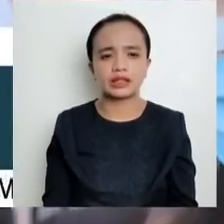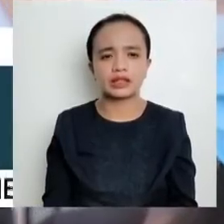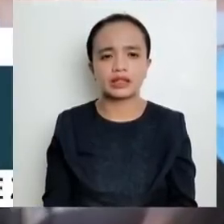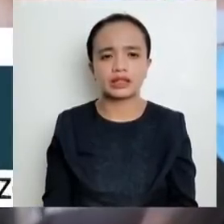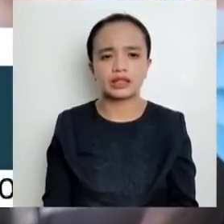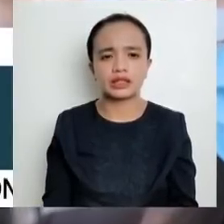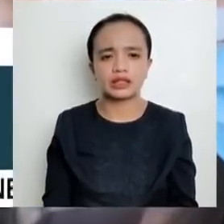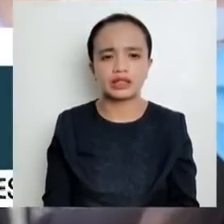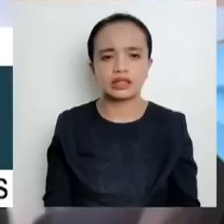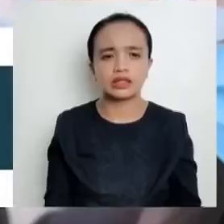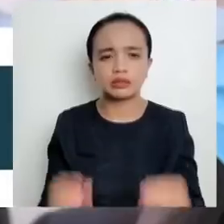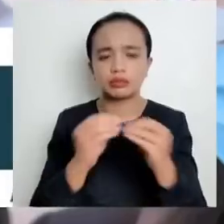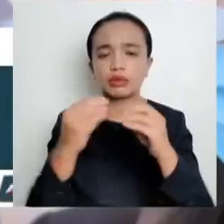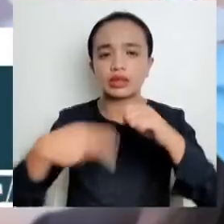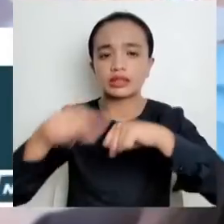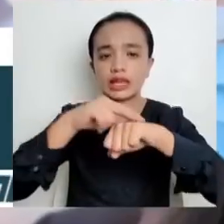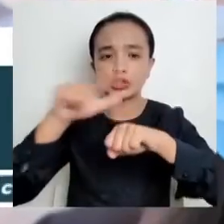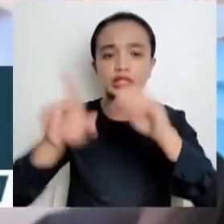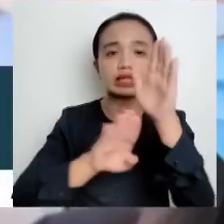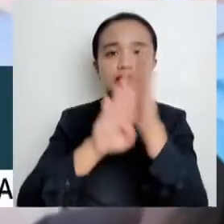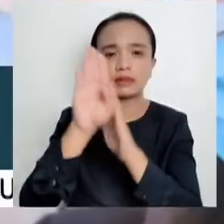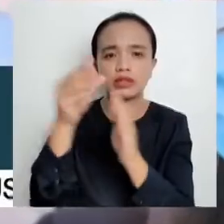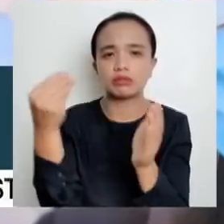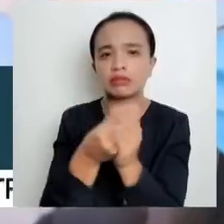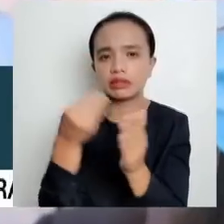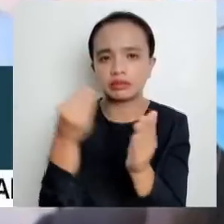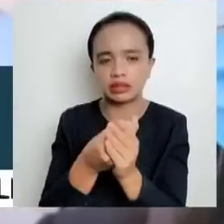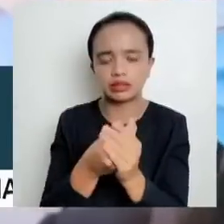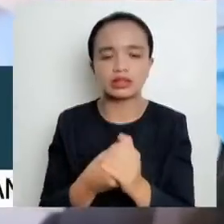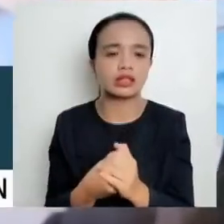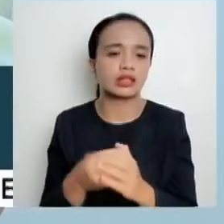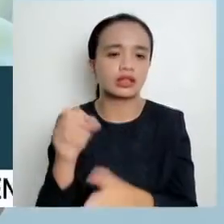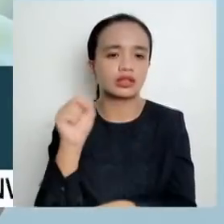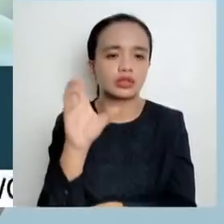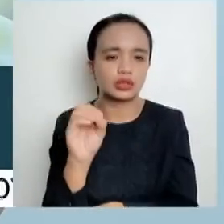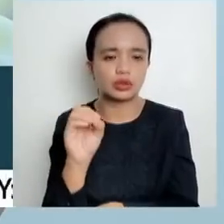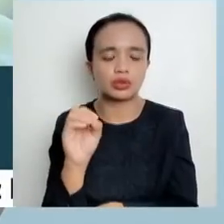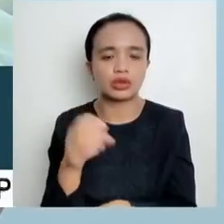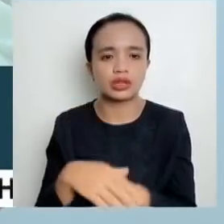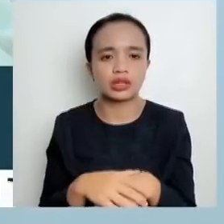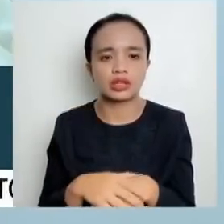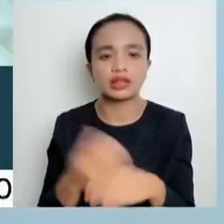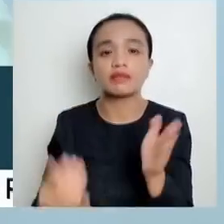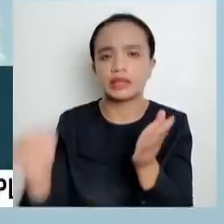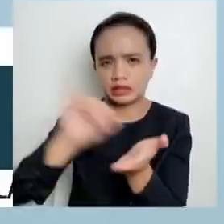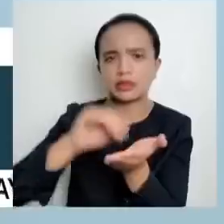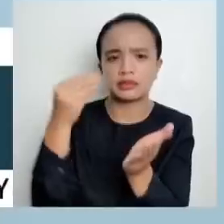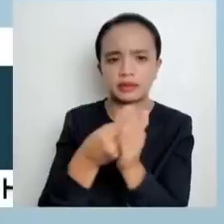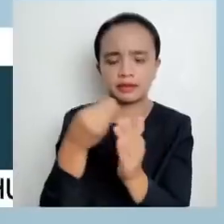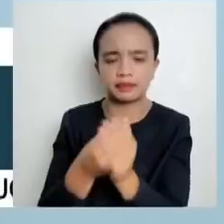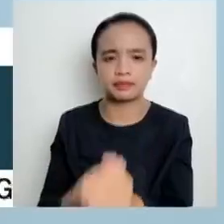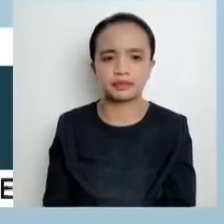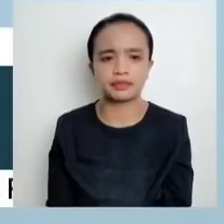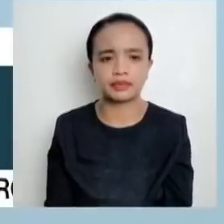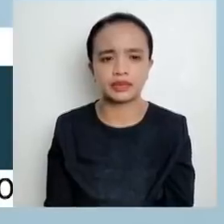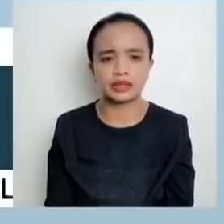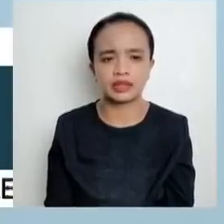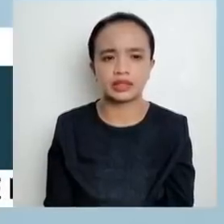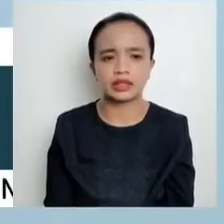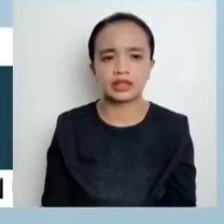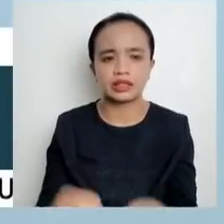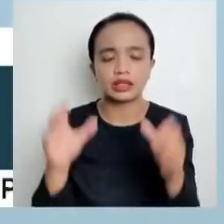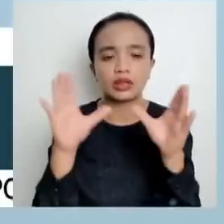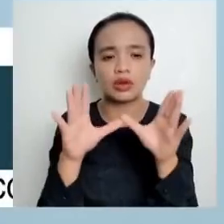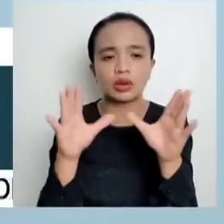a national development fund, right? It's now an investment fund. The corporation that will be created to manage the